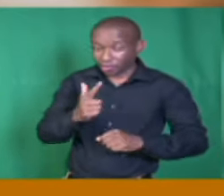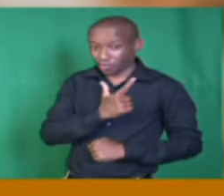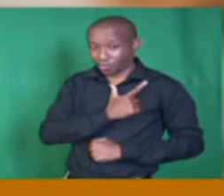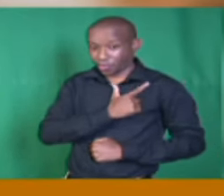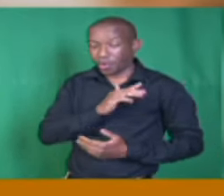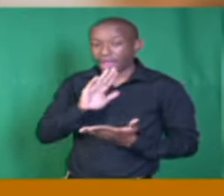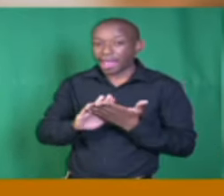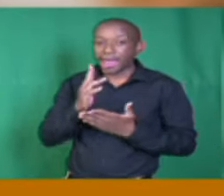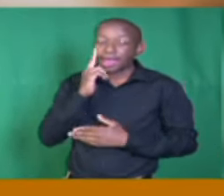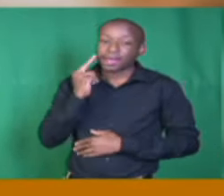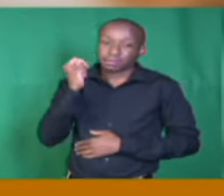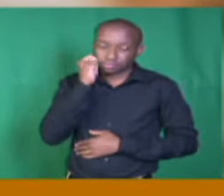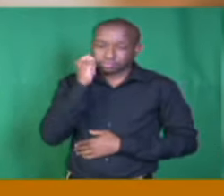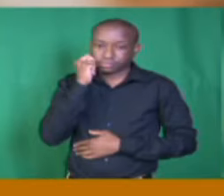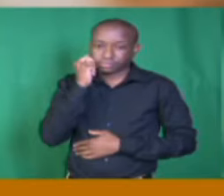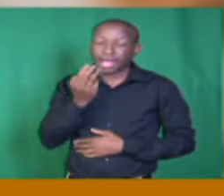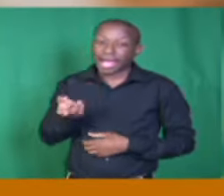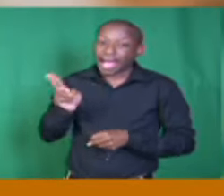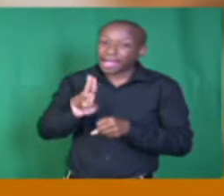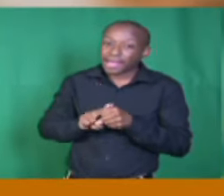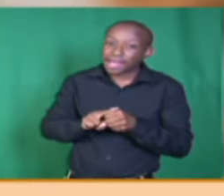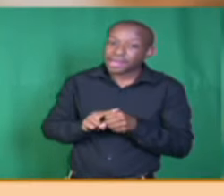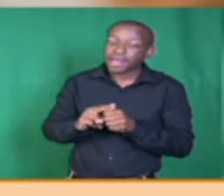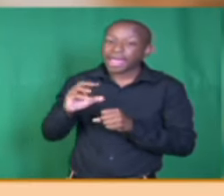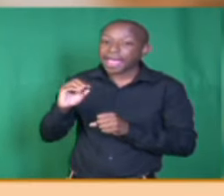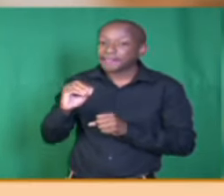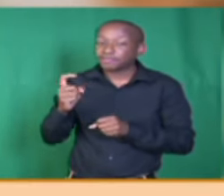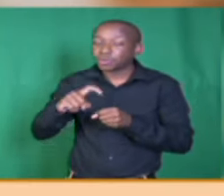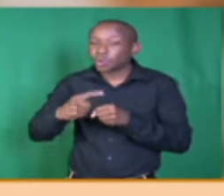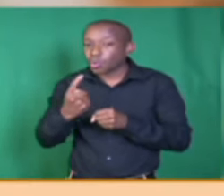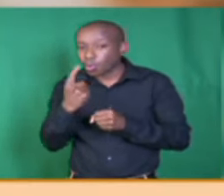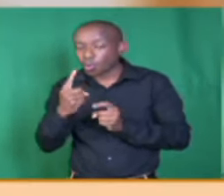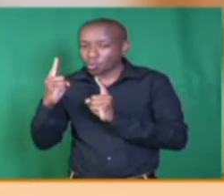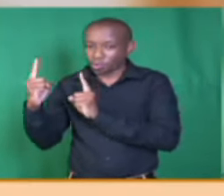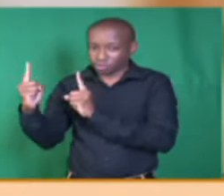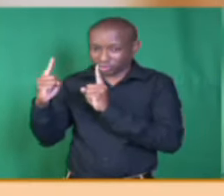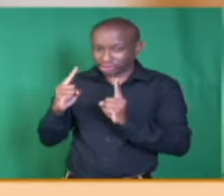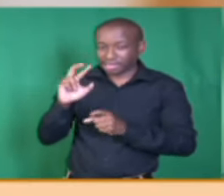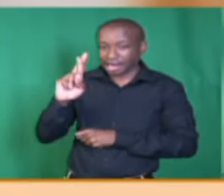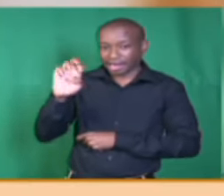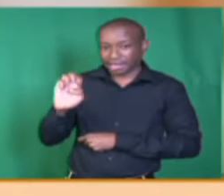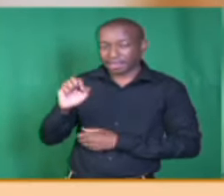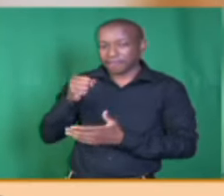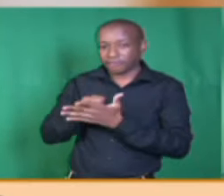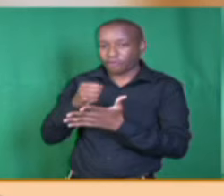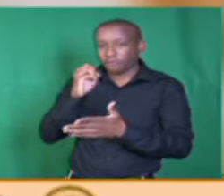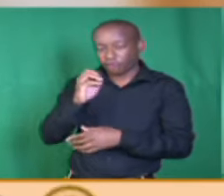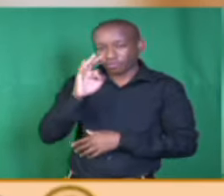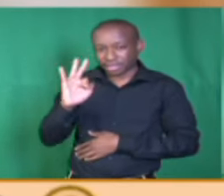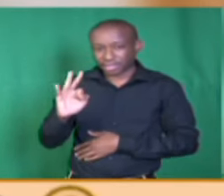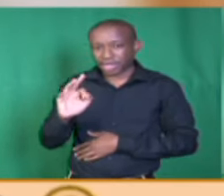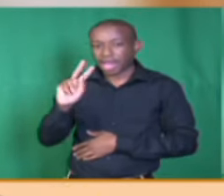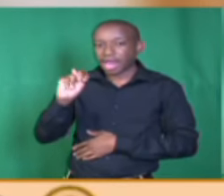Mamba and Thobile Fakutse. Also joining us in the studio is the religious education from three teacher